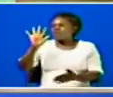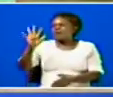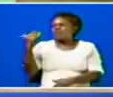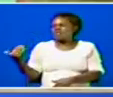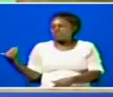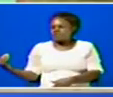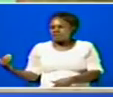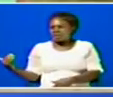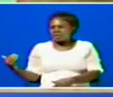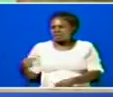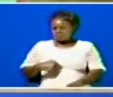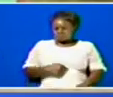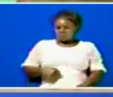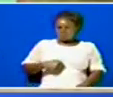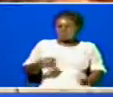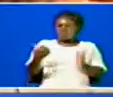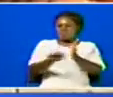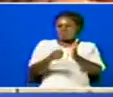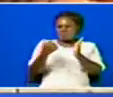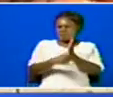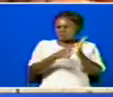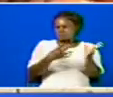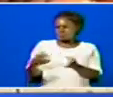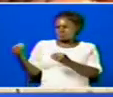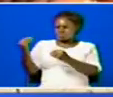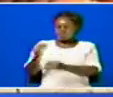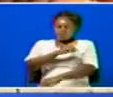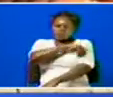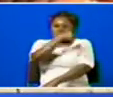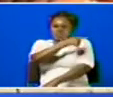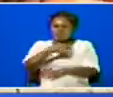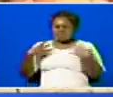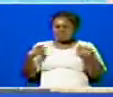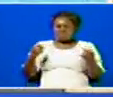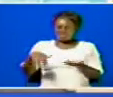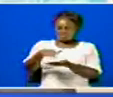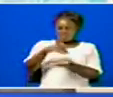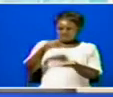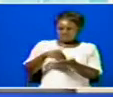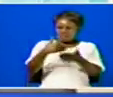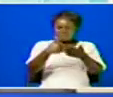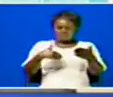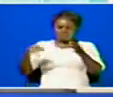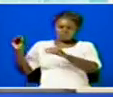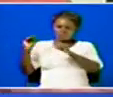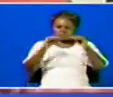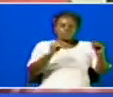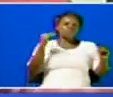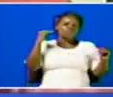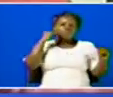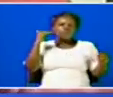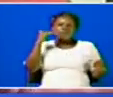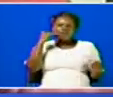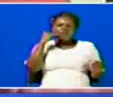are said to have developed stomach complications and were rushed to Ambira Health Center in Ugunja before being referred to Siaya. We